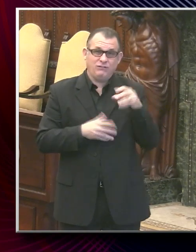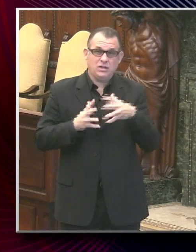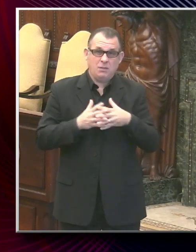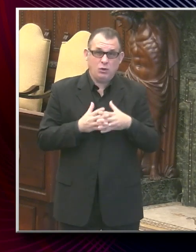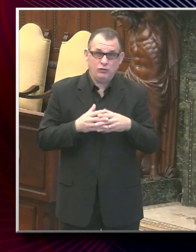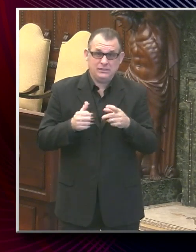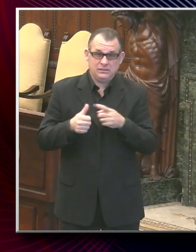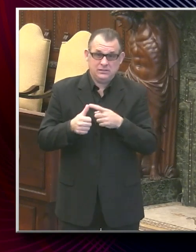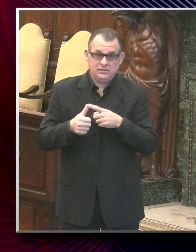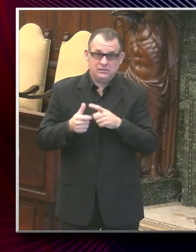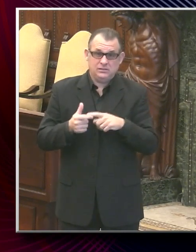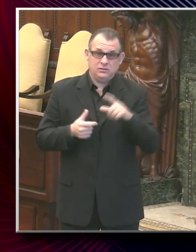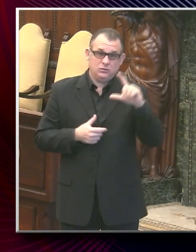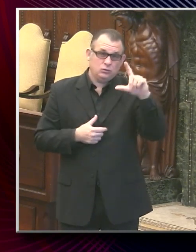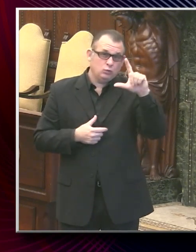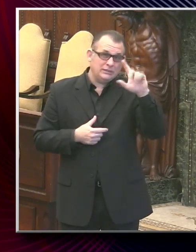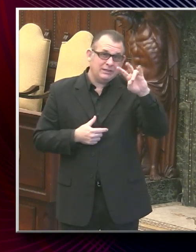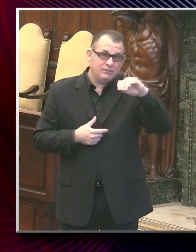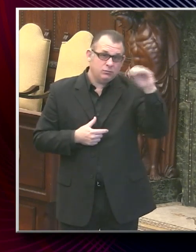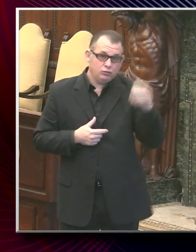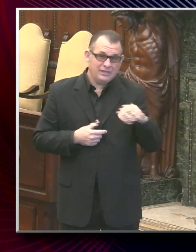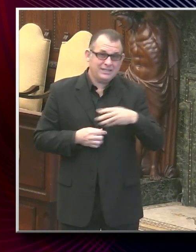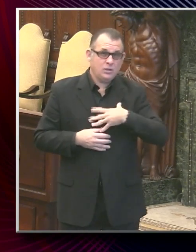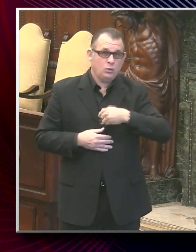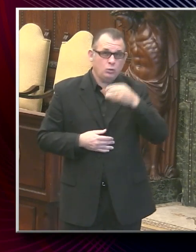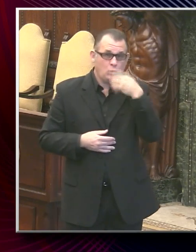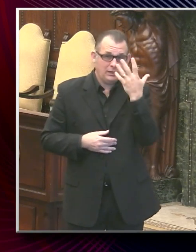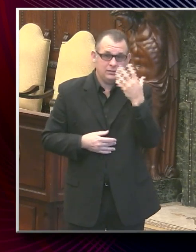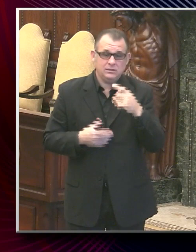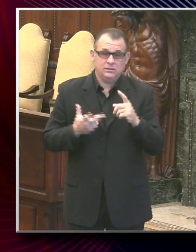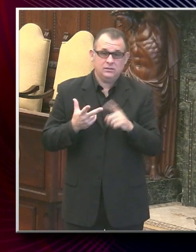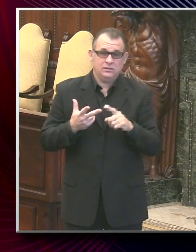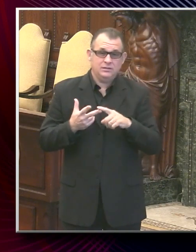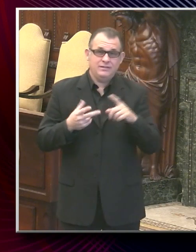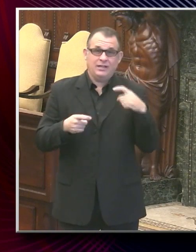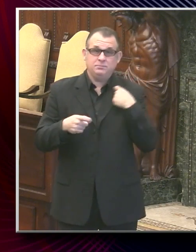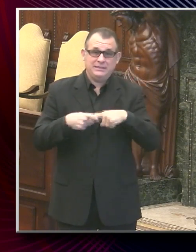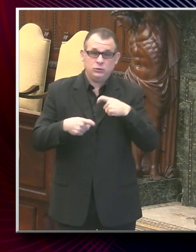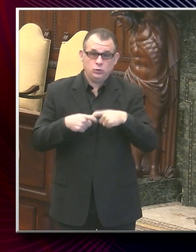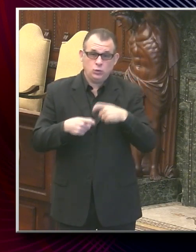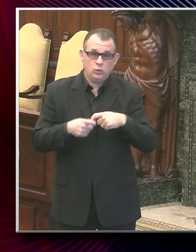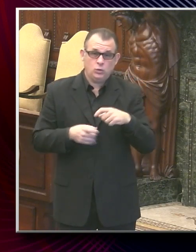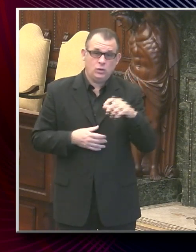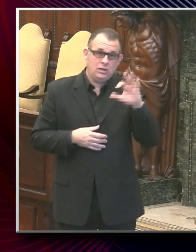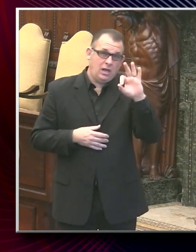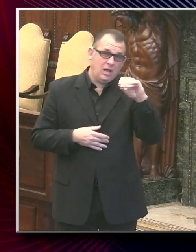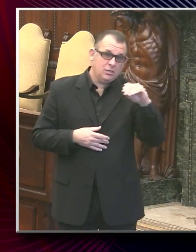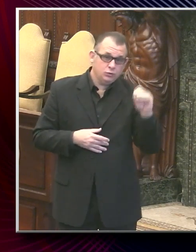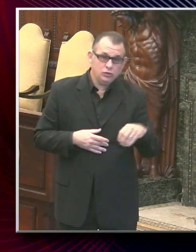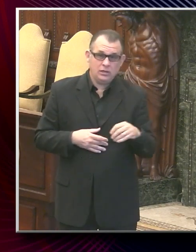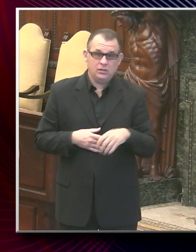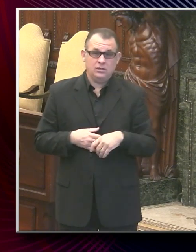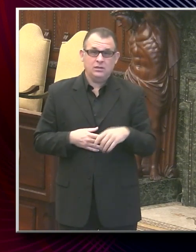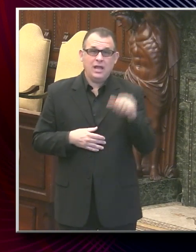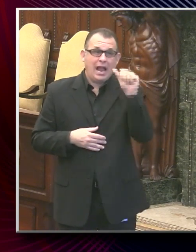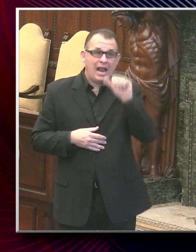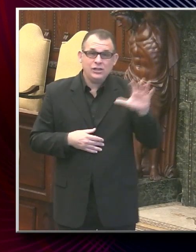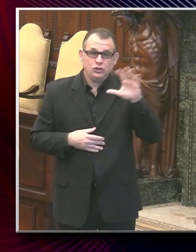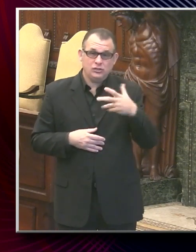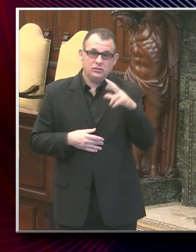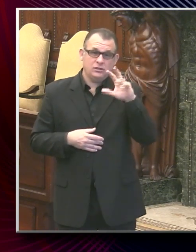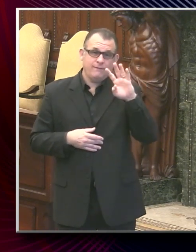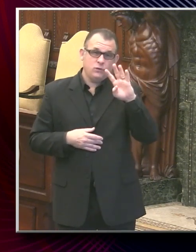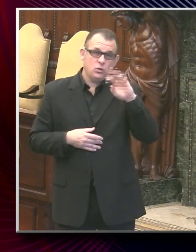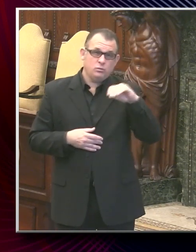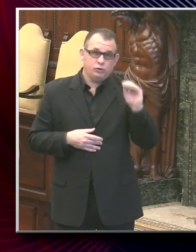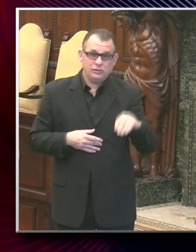27% white, 9% Hispanic, 4% Asian, and 4% Asian. Now, if you divide that by